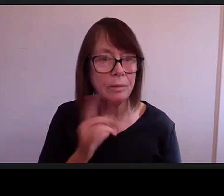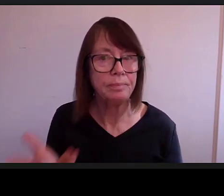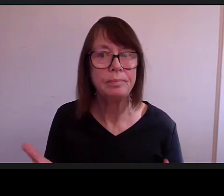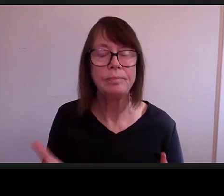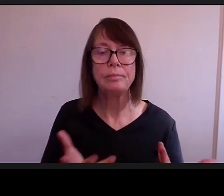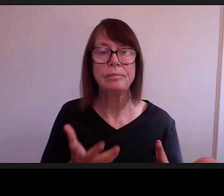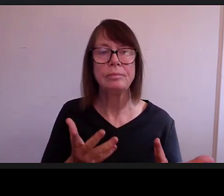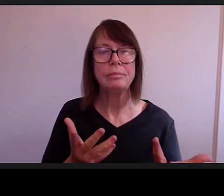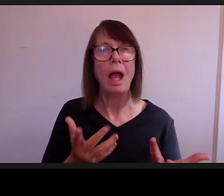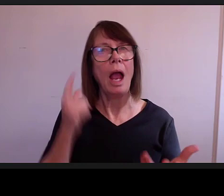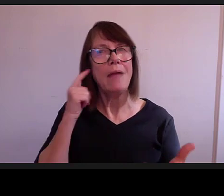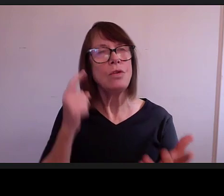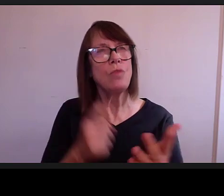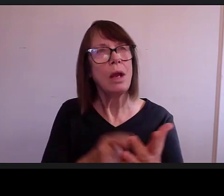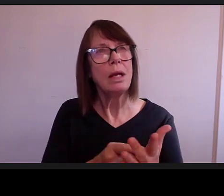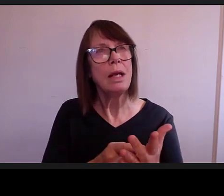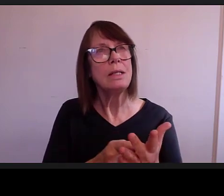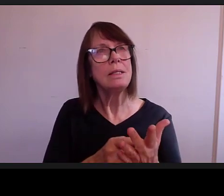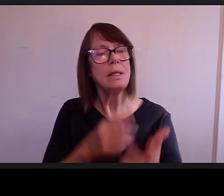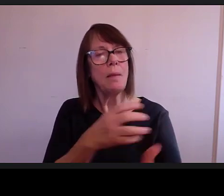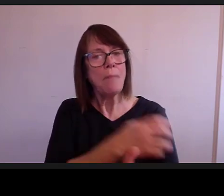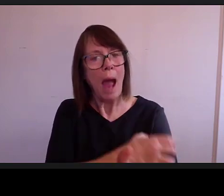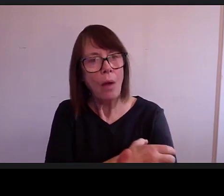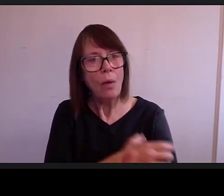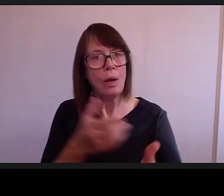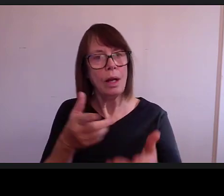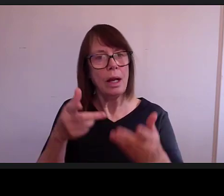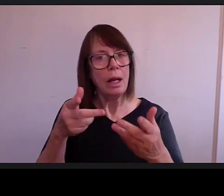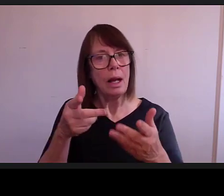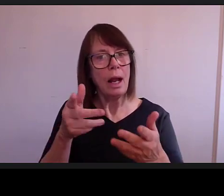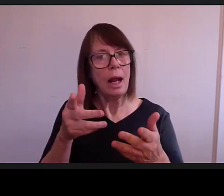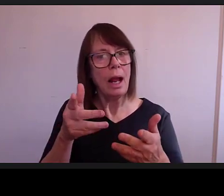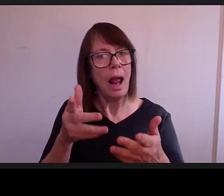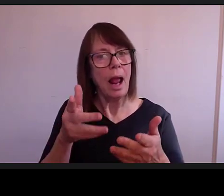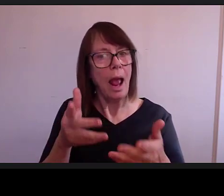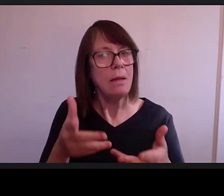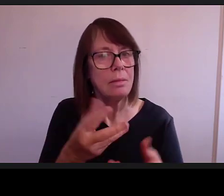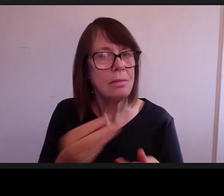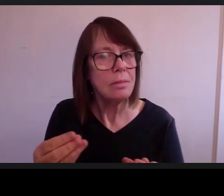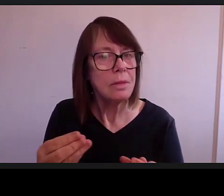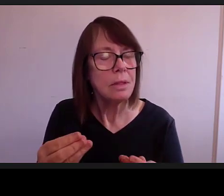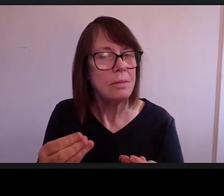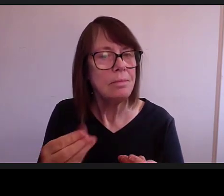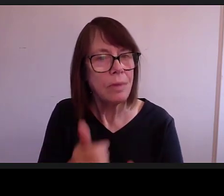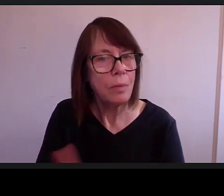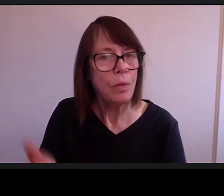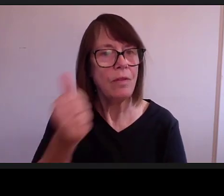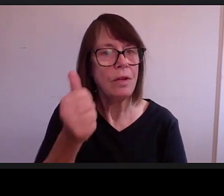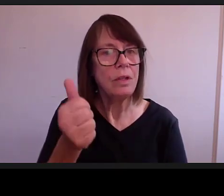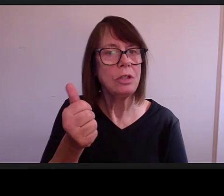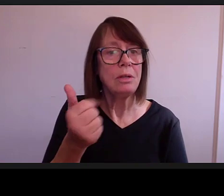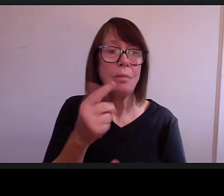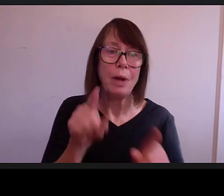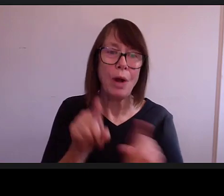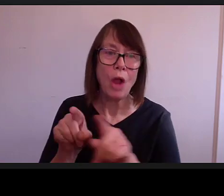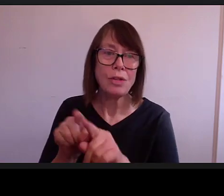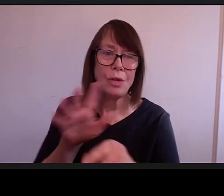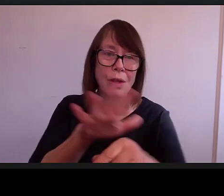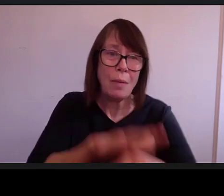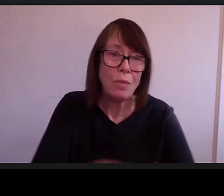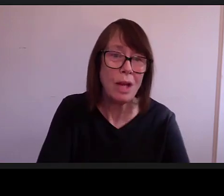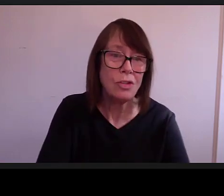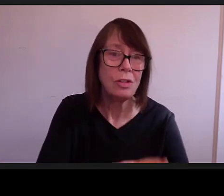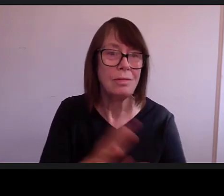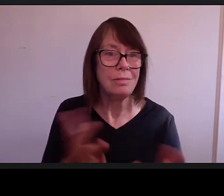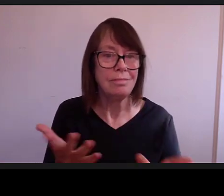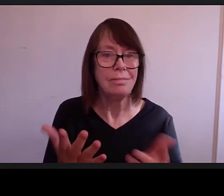and power, as well as the layers of systemic and structural oppression that Carolyn also alluded to that may be faced